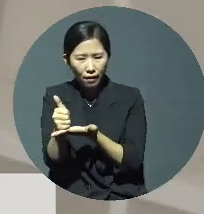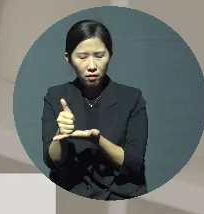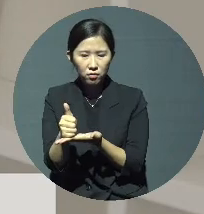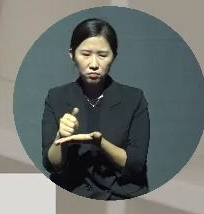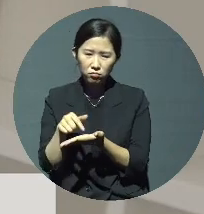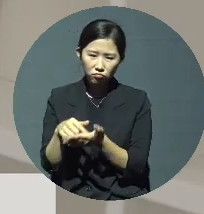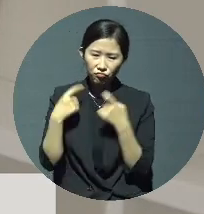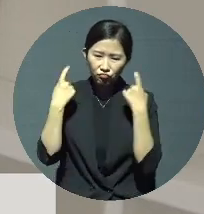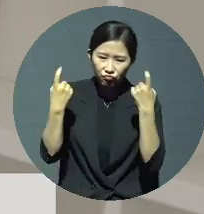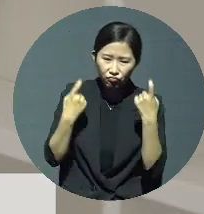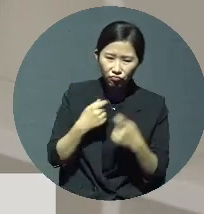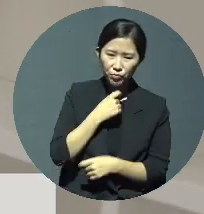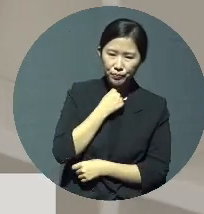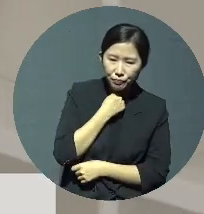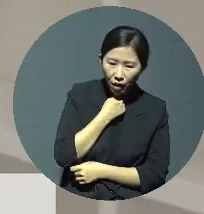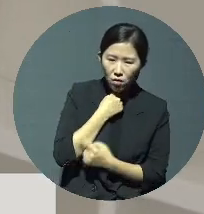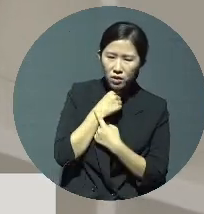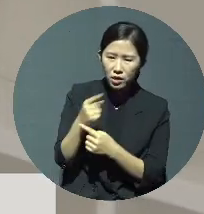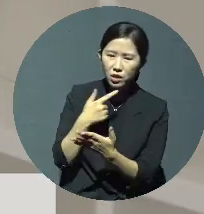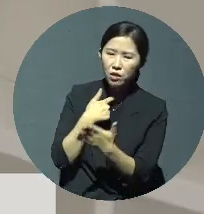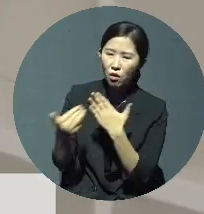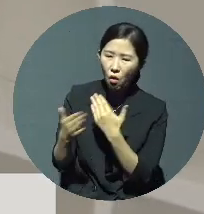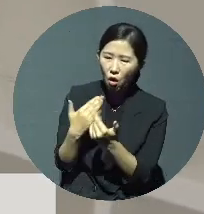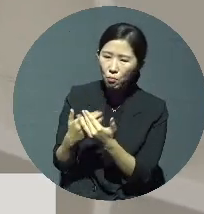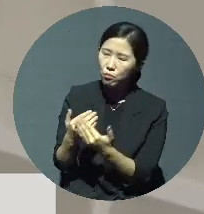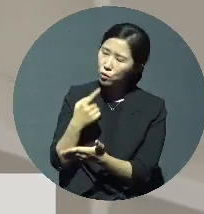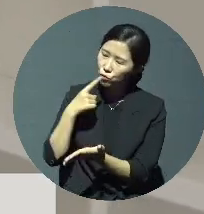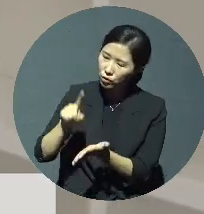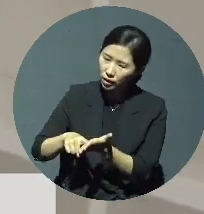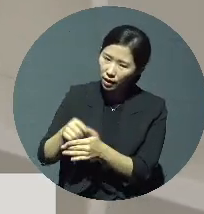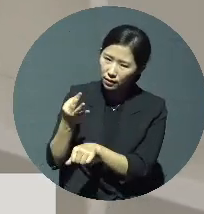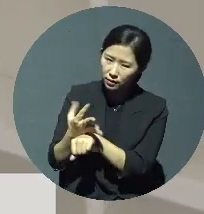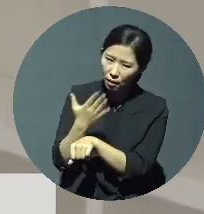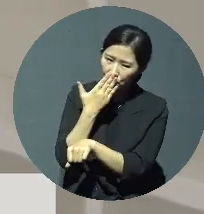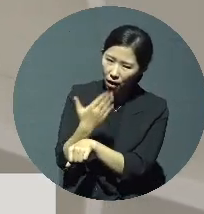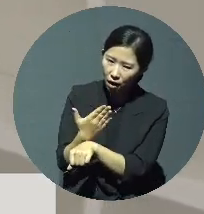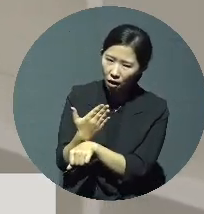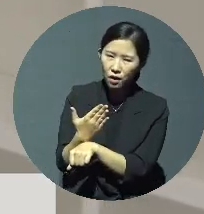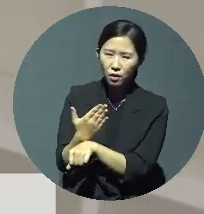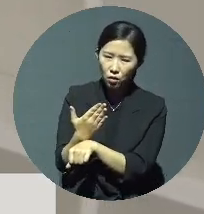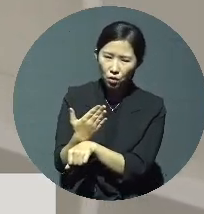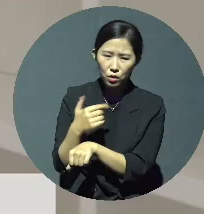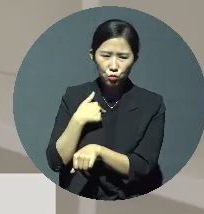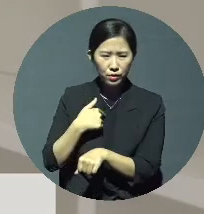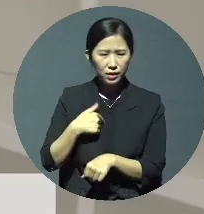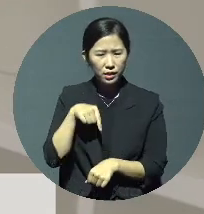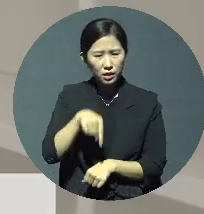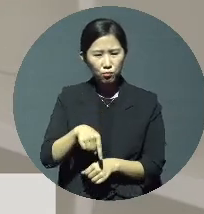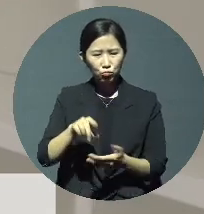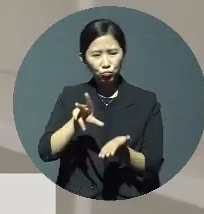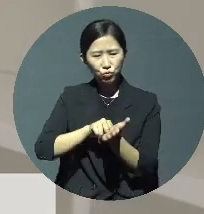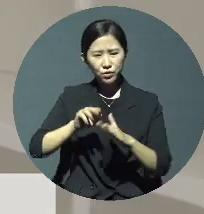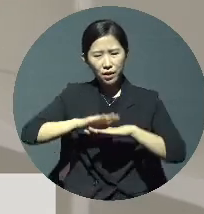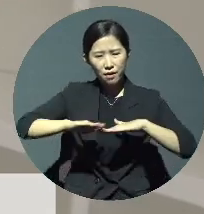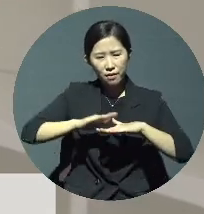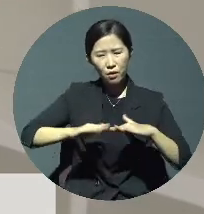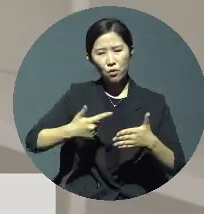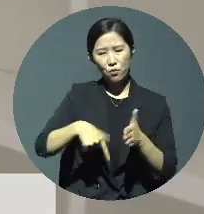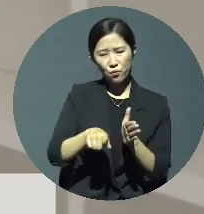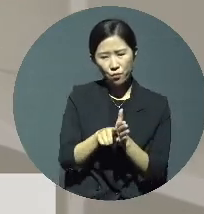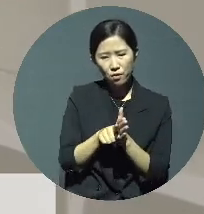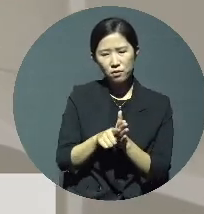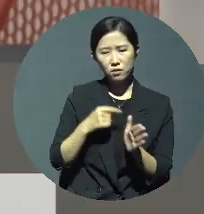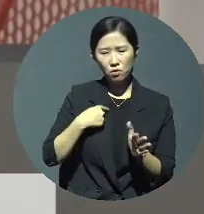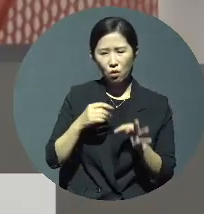your a customer journey to make it easier? And for us, that's just about can you